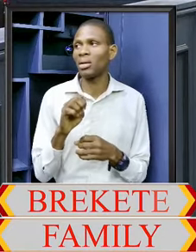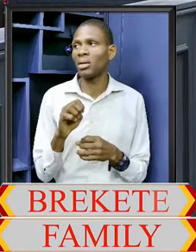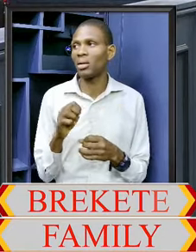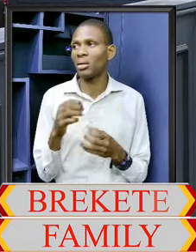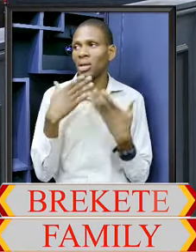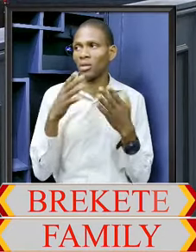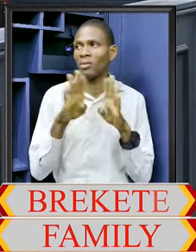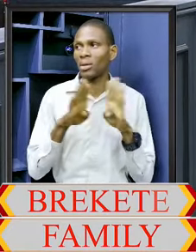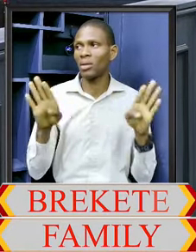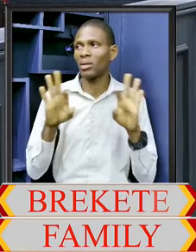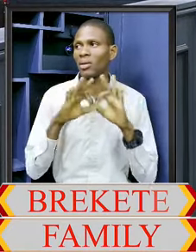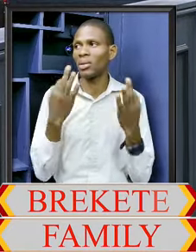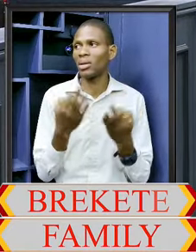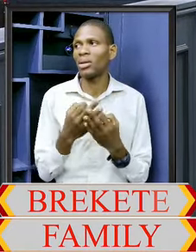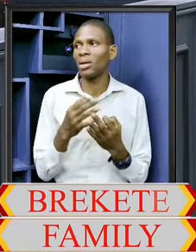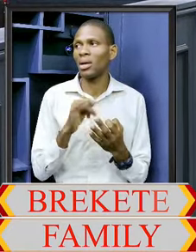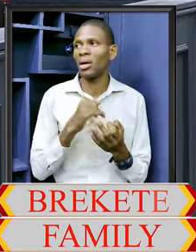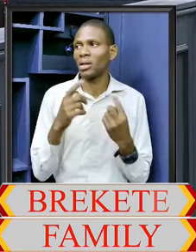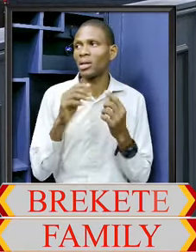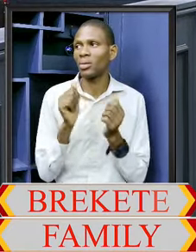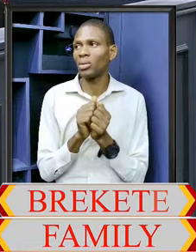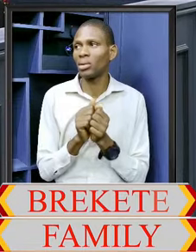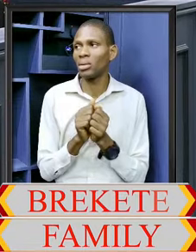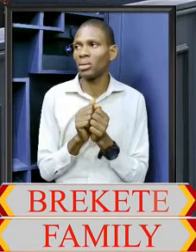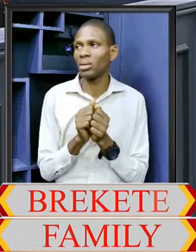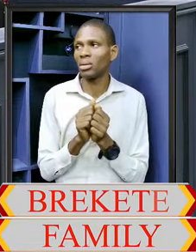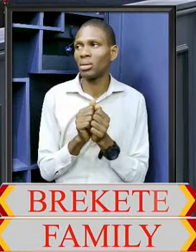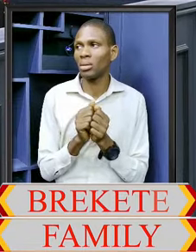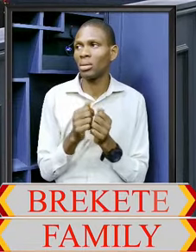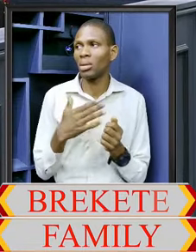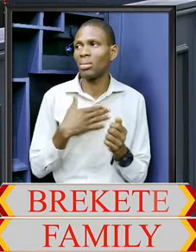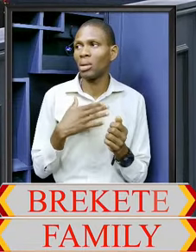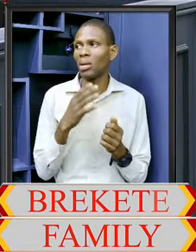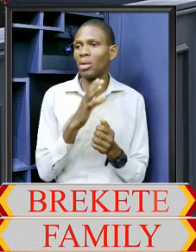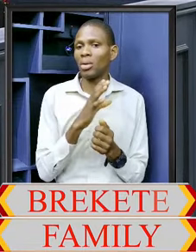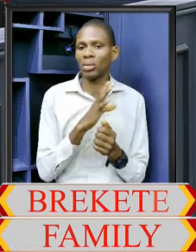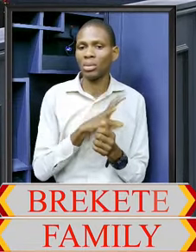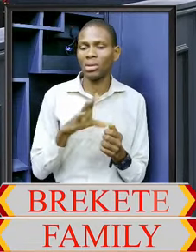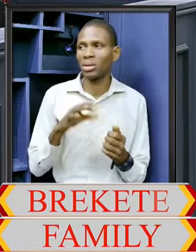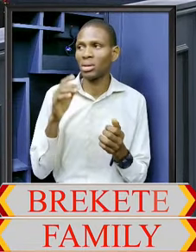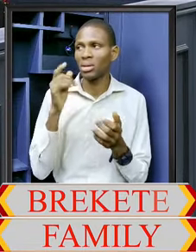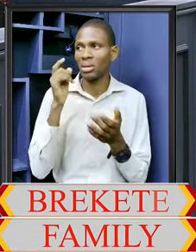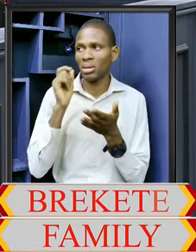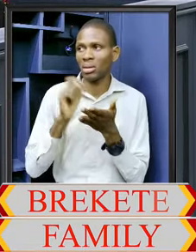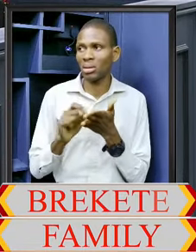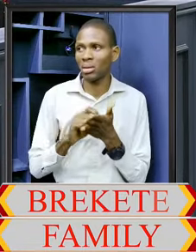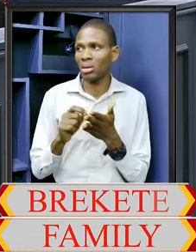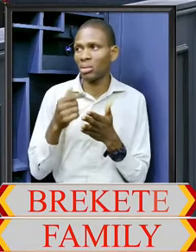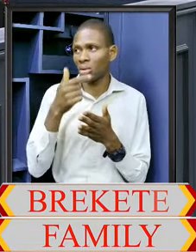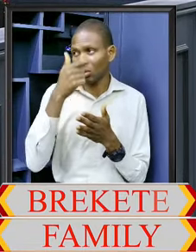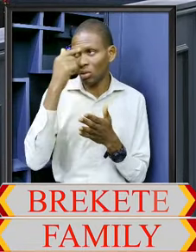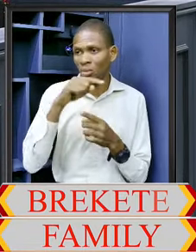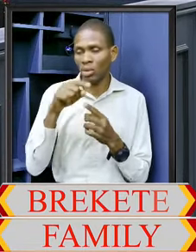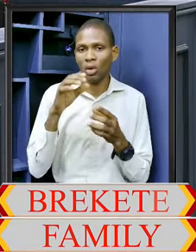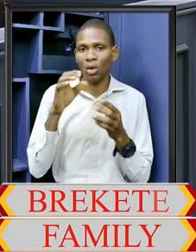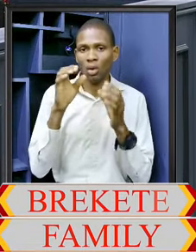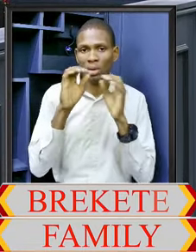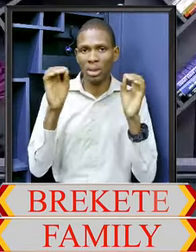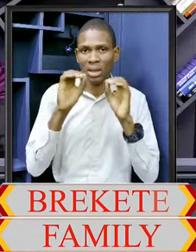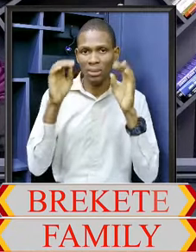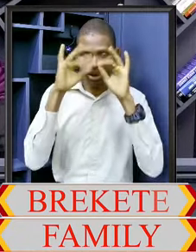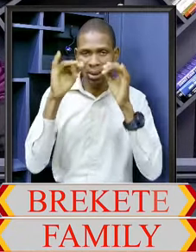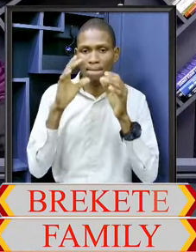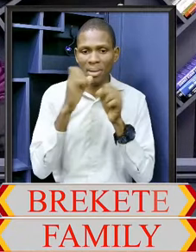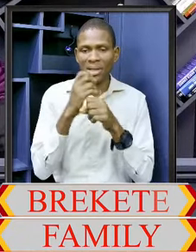Brekete family. I came with my community secretary because when ordinary president made